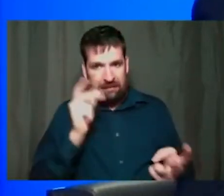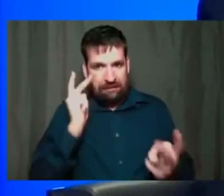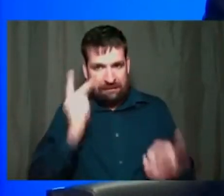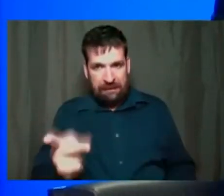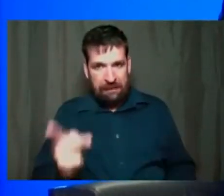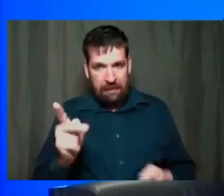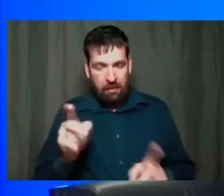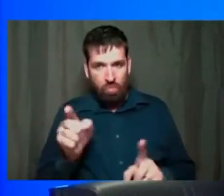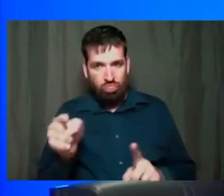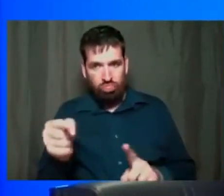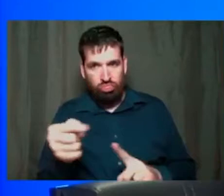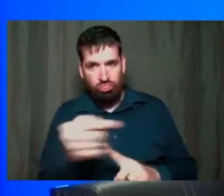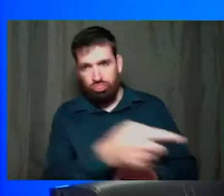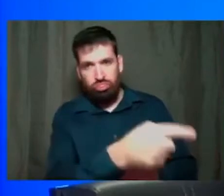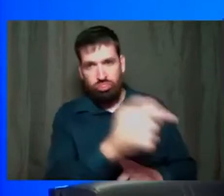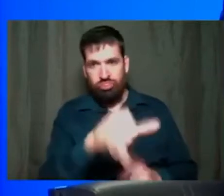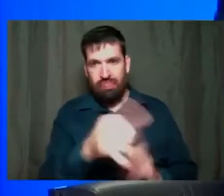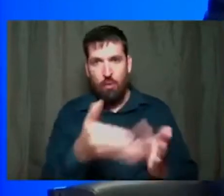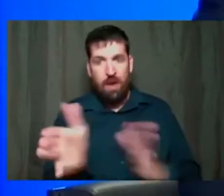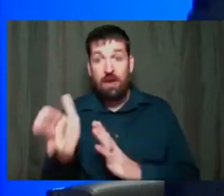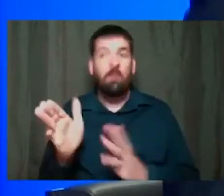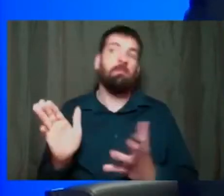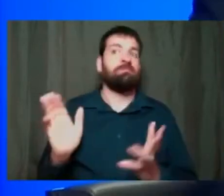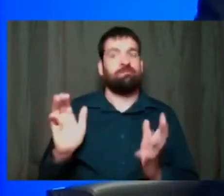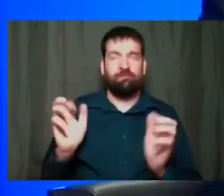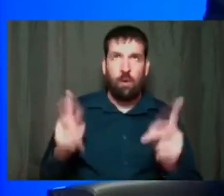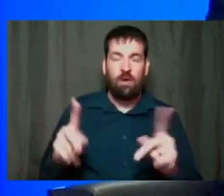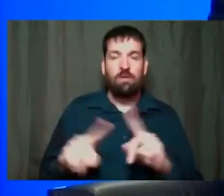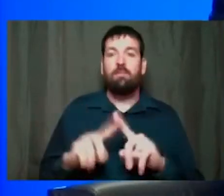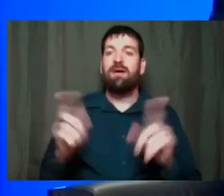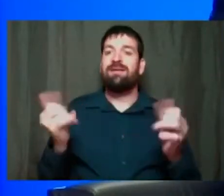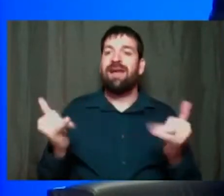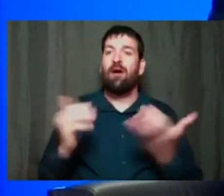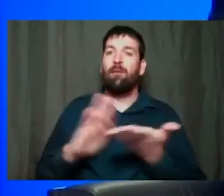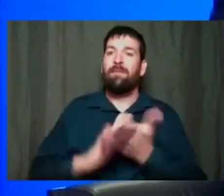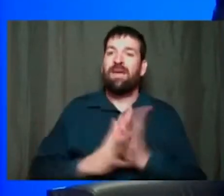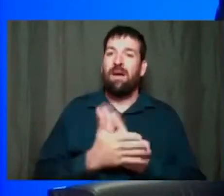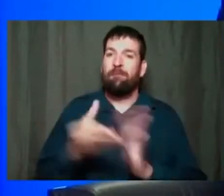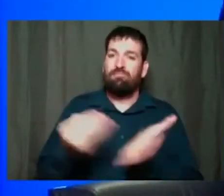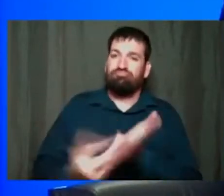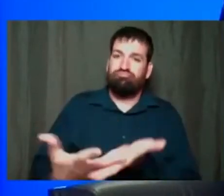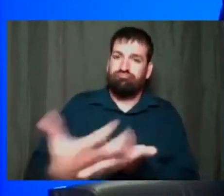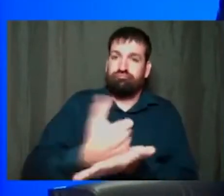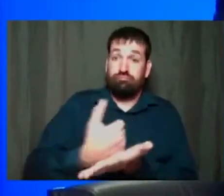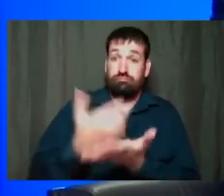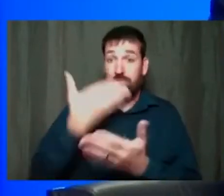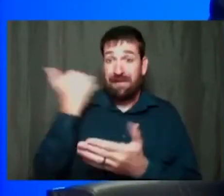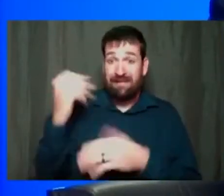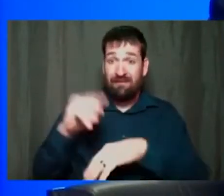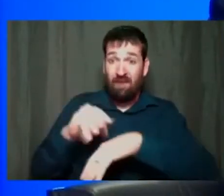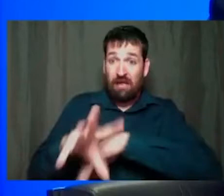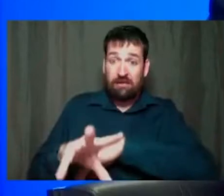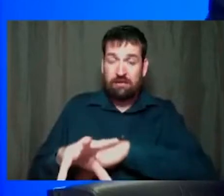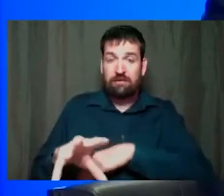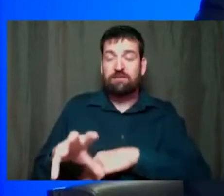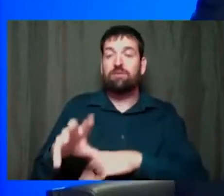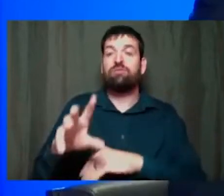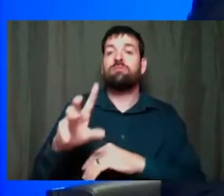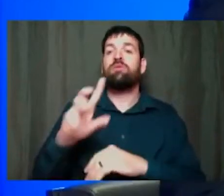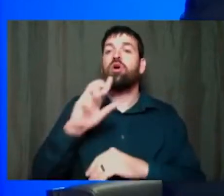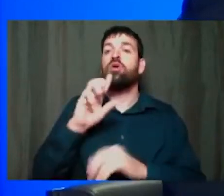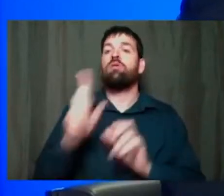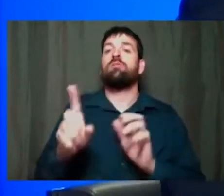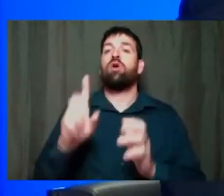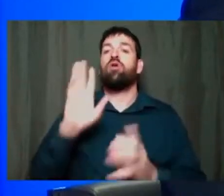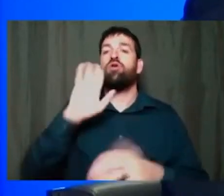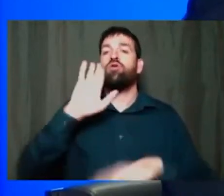okay. But now that it's been monetized, they said the best advice they can give is turn off notifications. Because